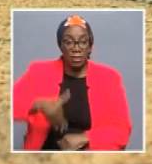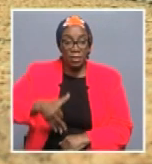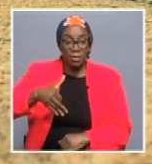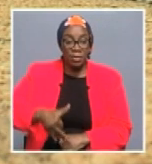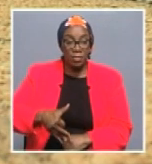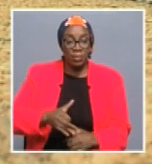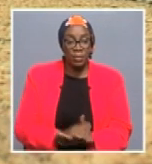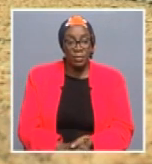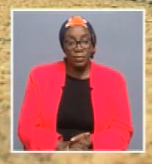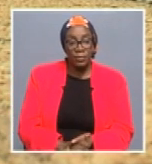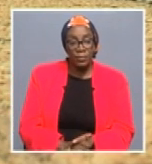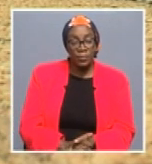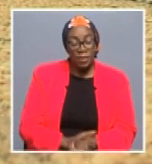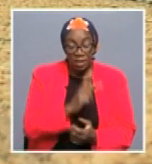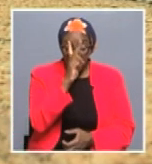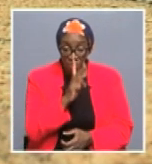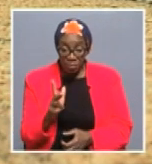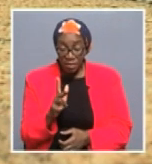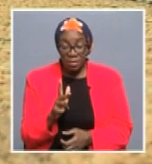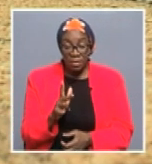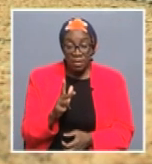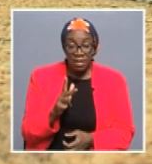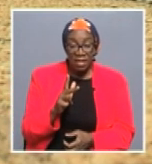someone is innocent until proven guilty.